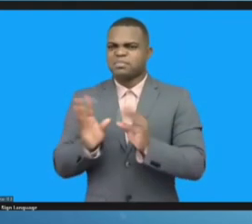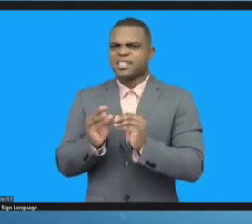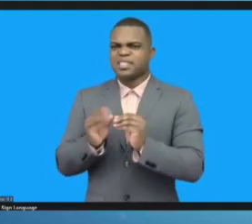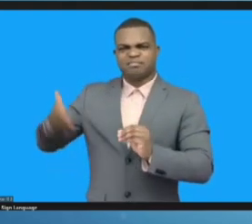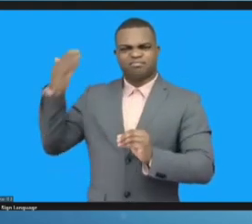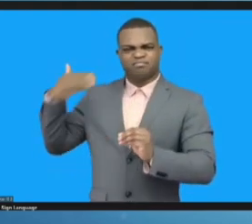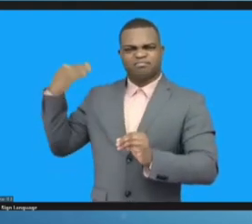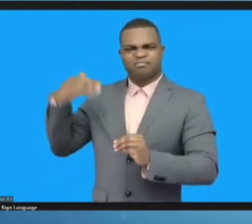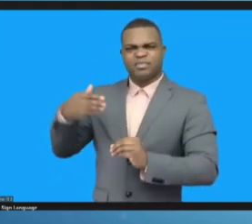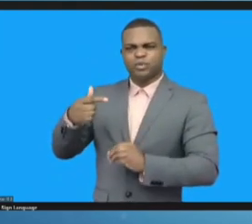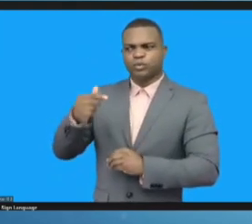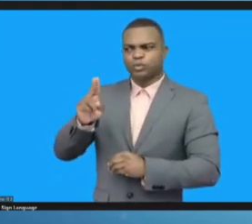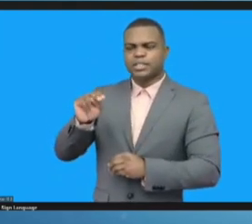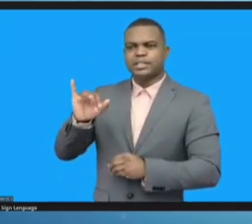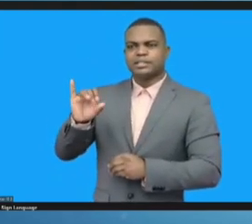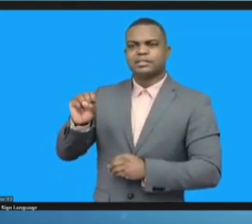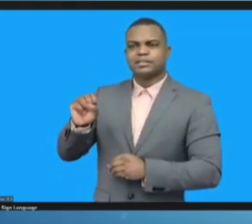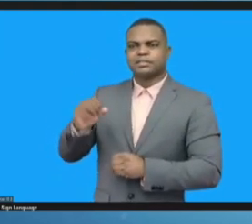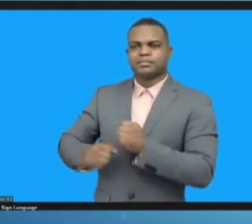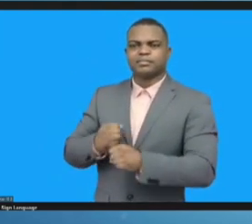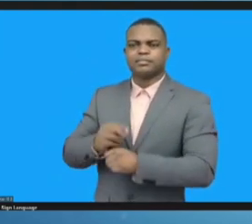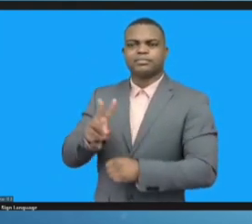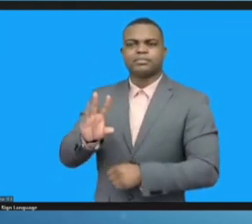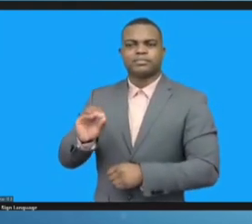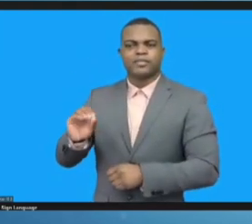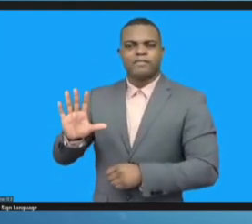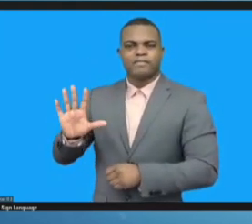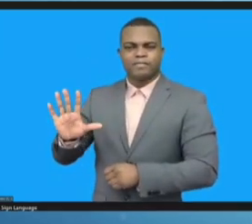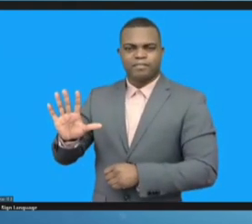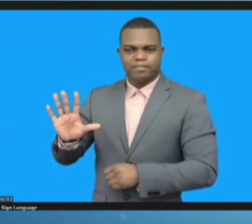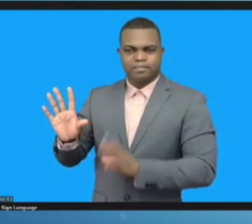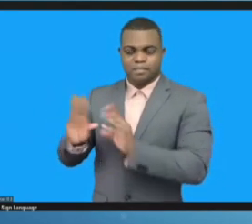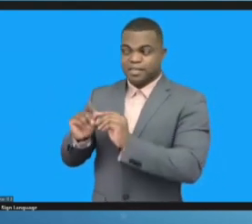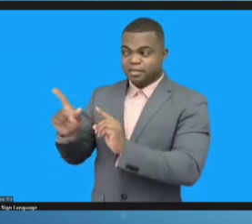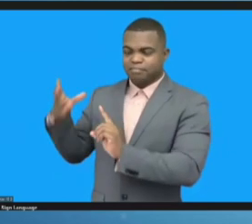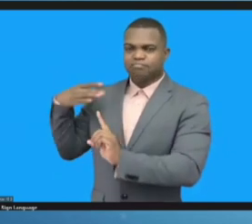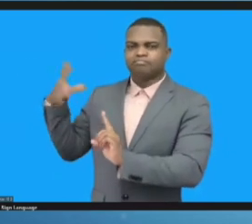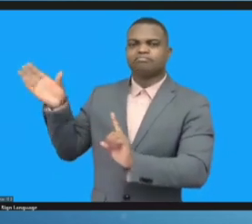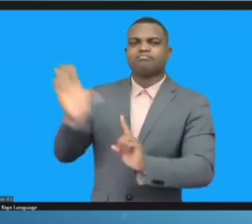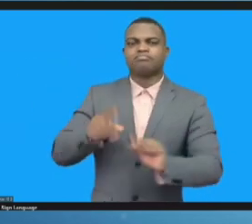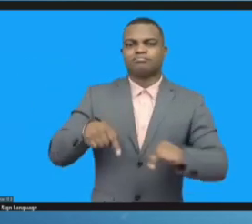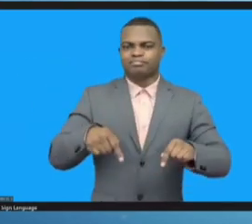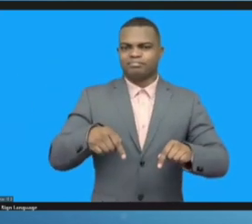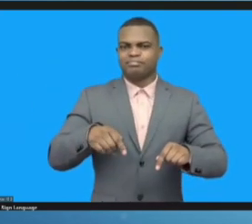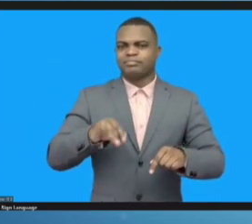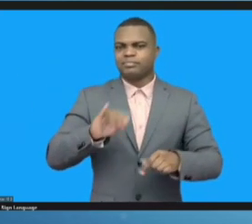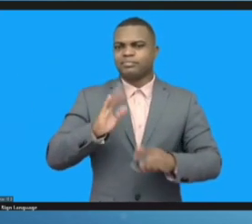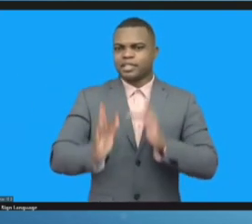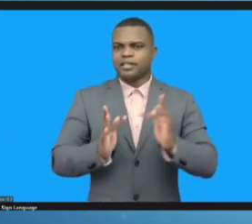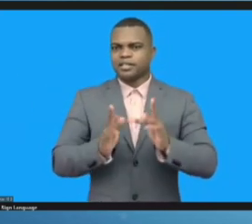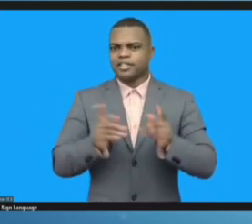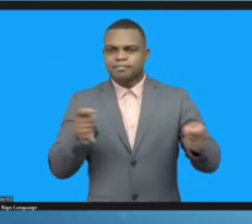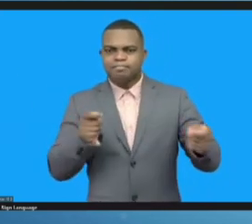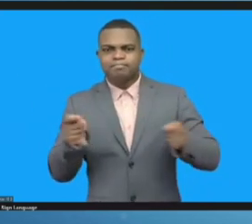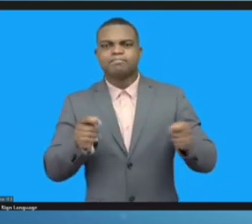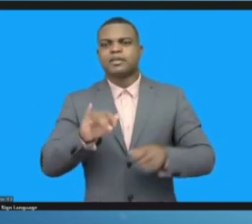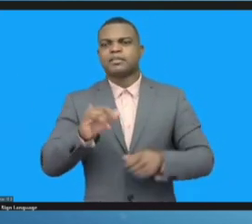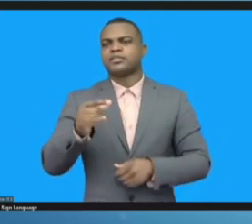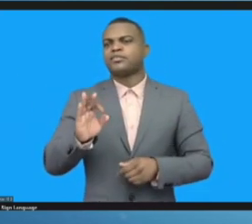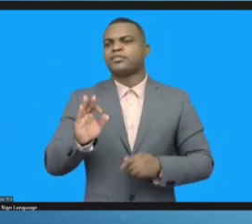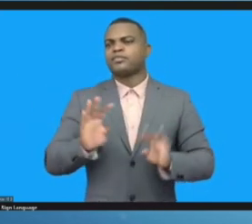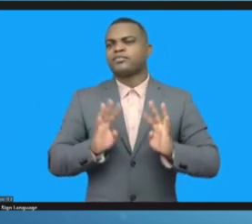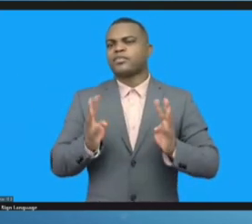2011. Yet, Africa is the least connected region with 60% of the population